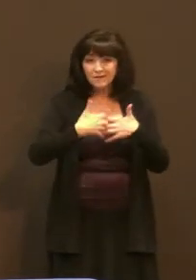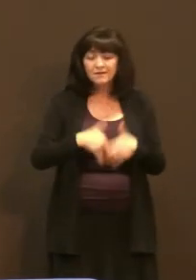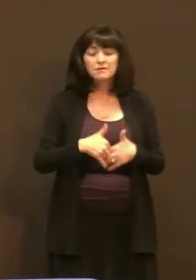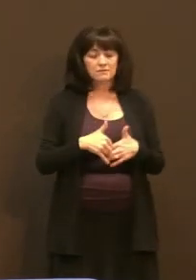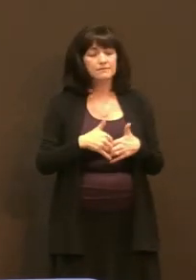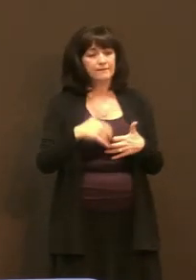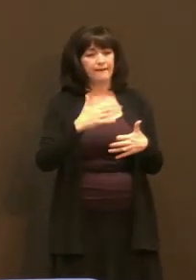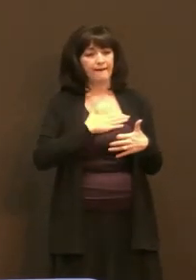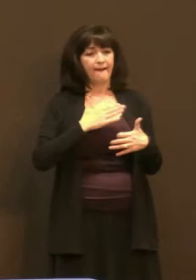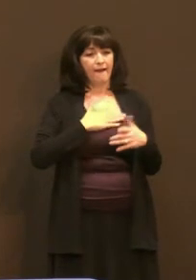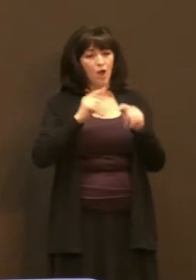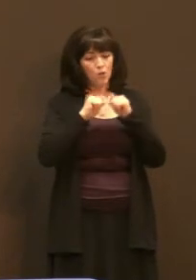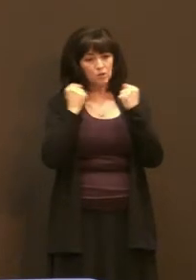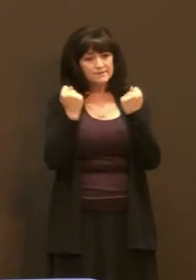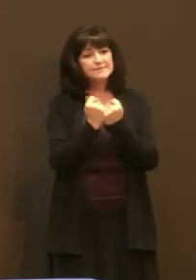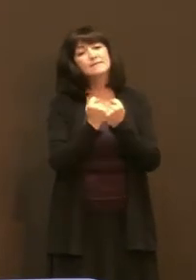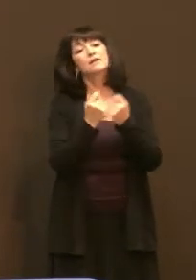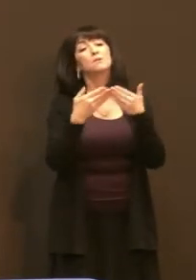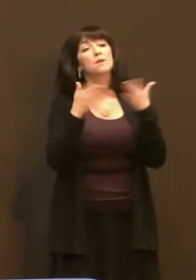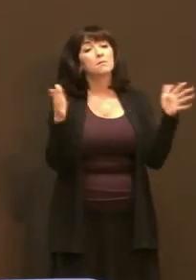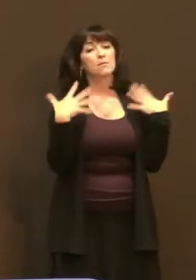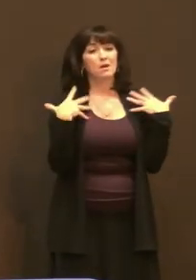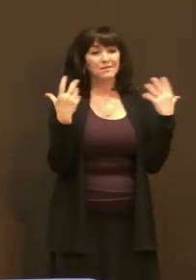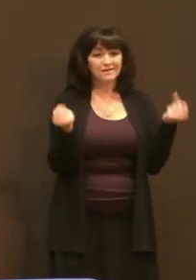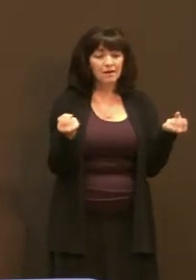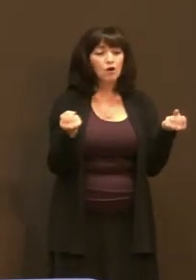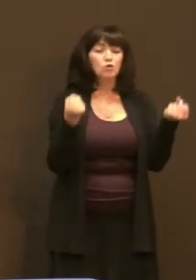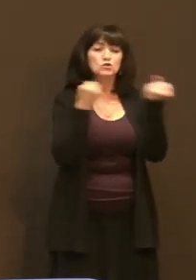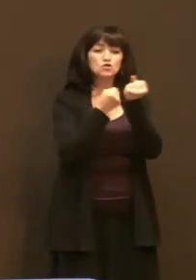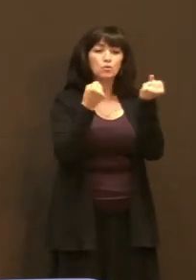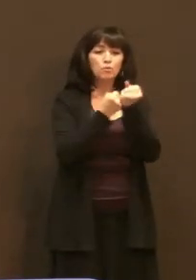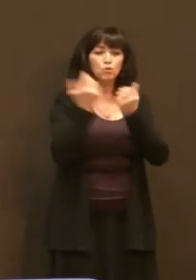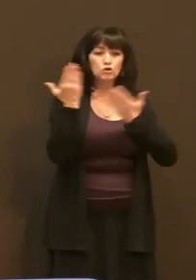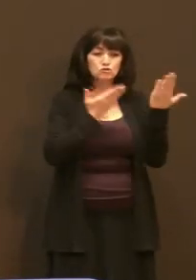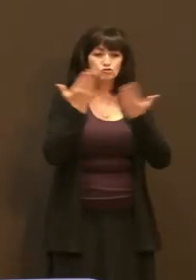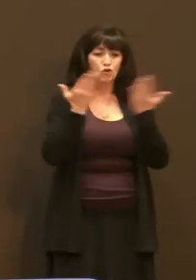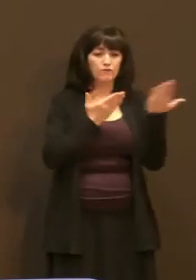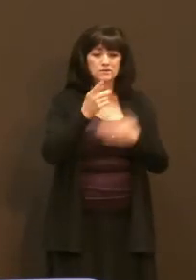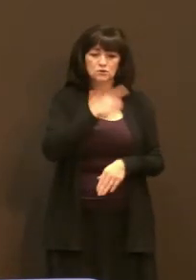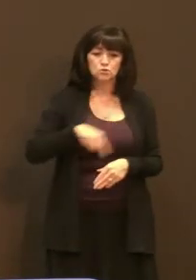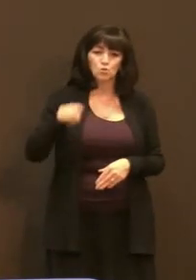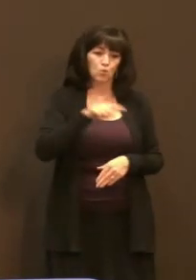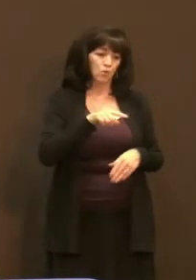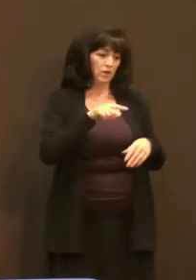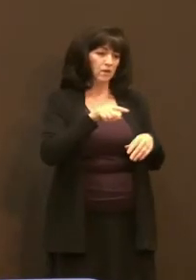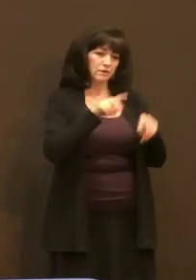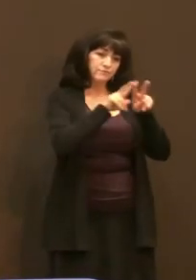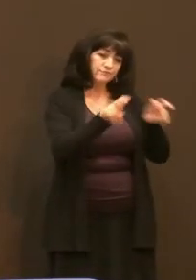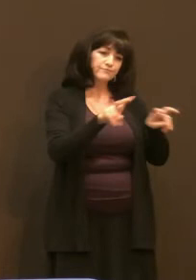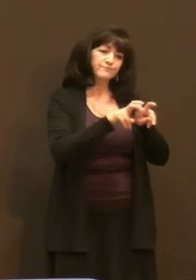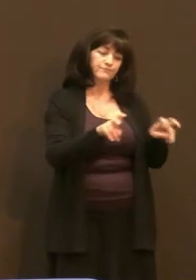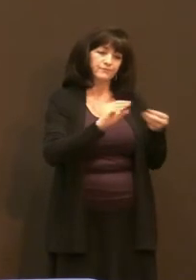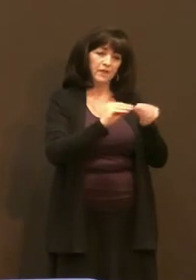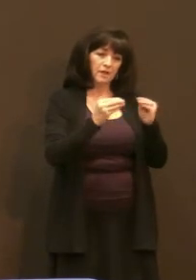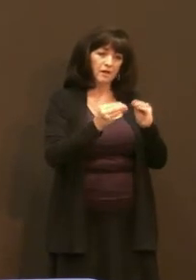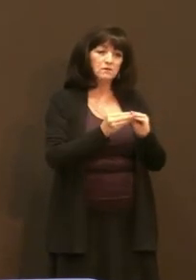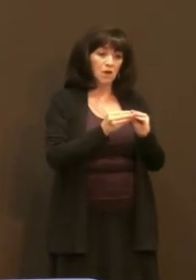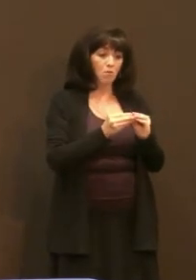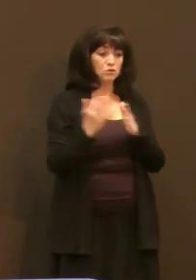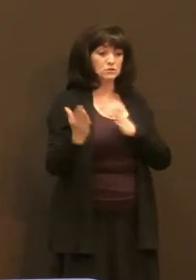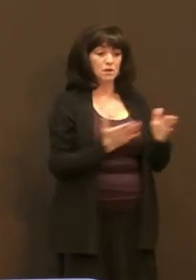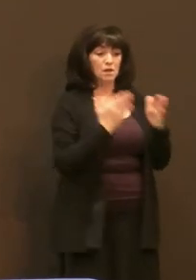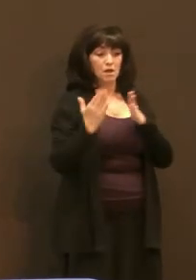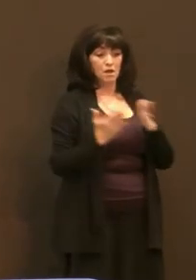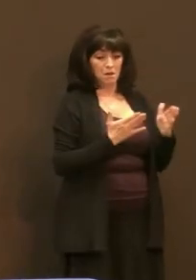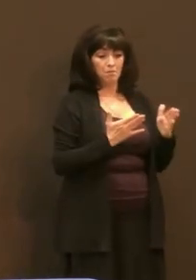at DEMA, Public Health, and Government Support Services looks at every day to make sure we're looking far enough out while still hoping that some of